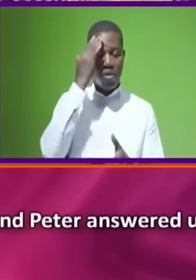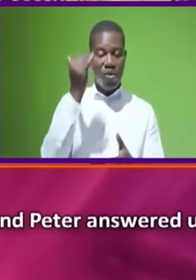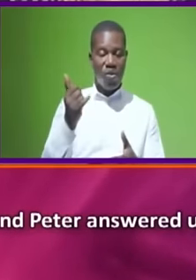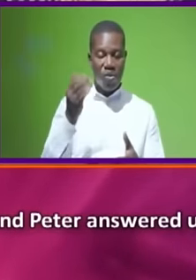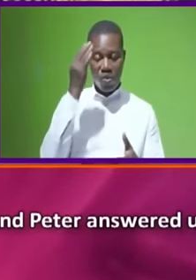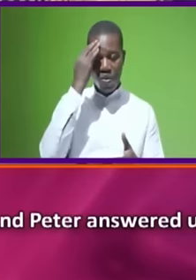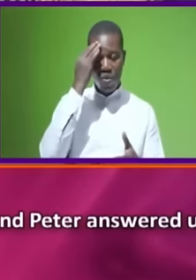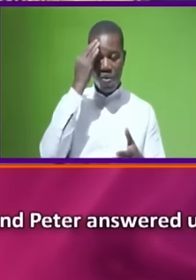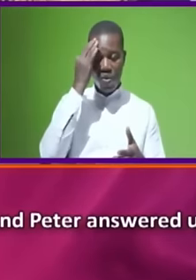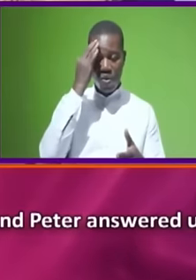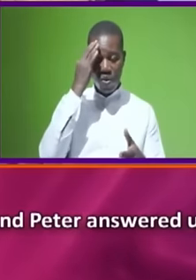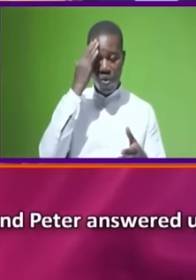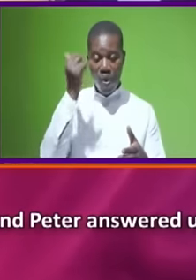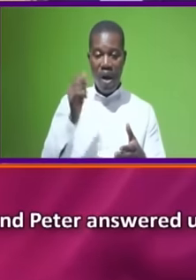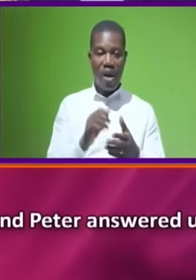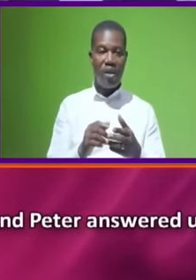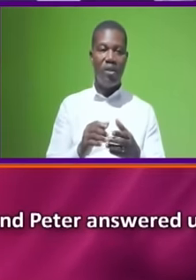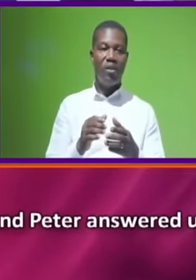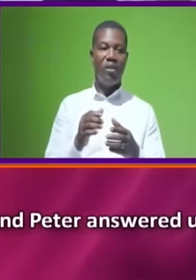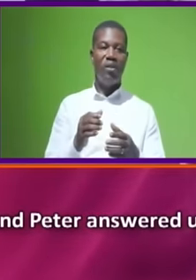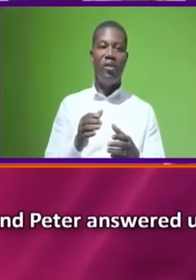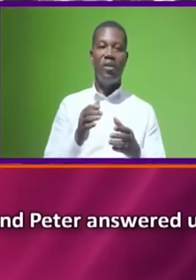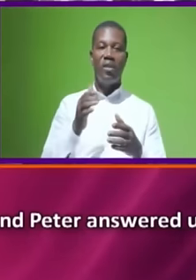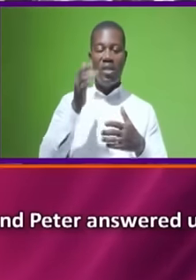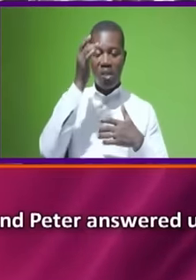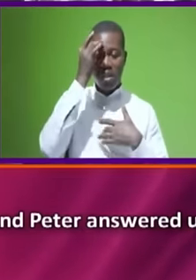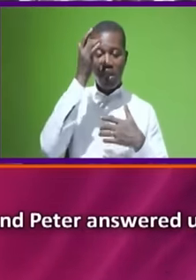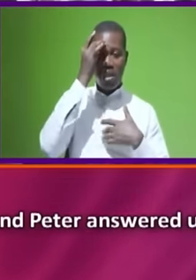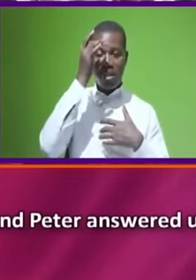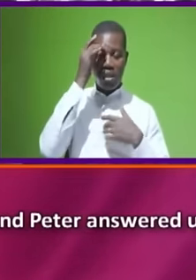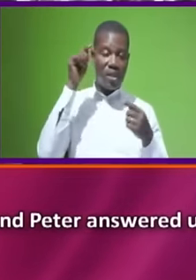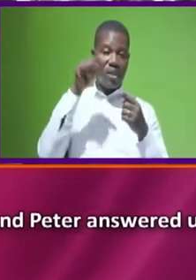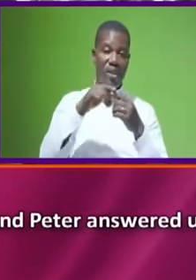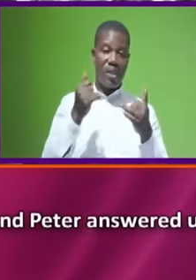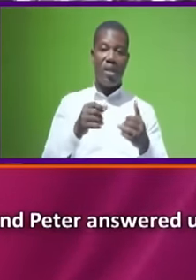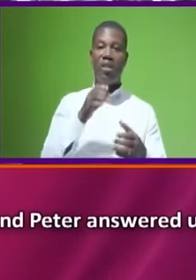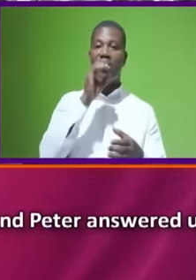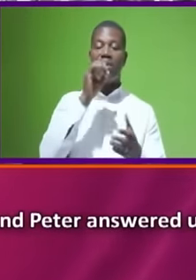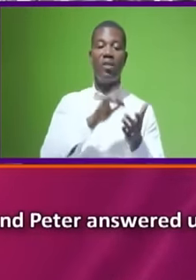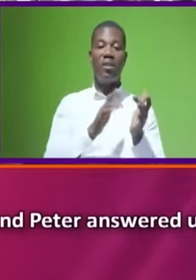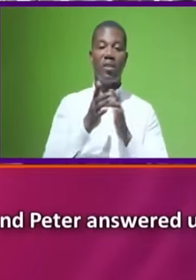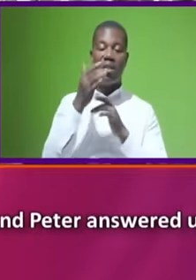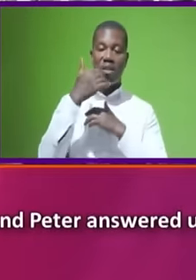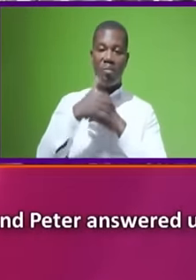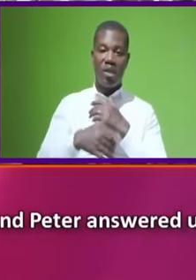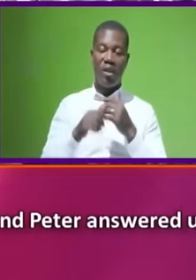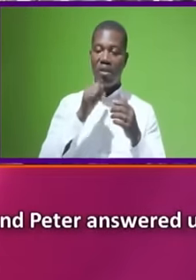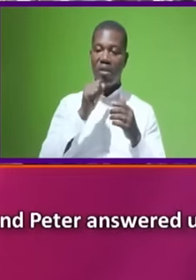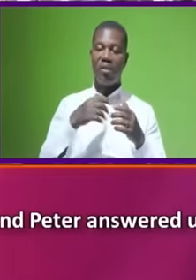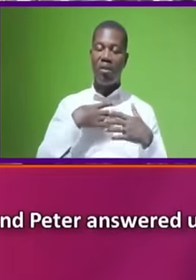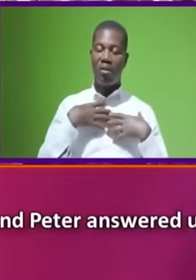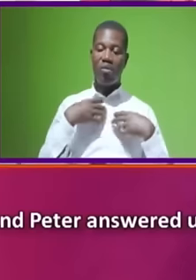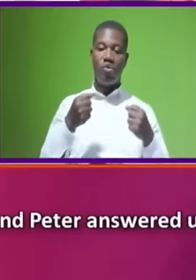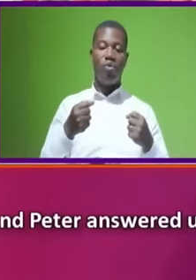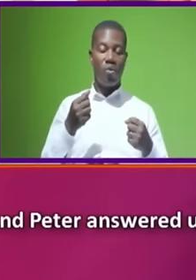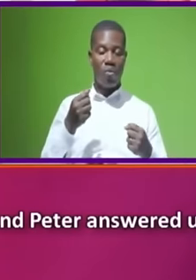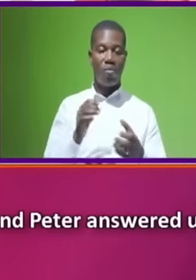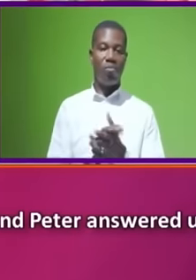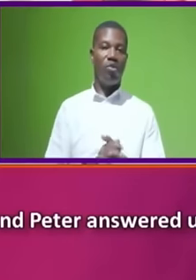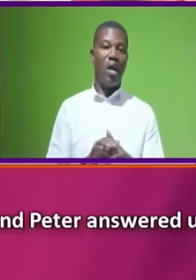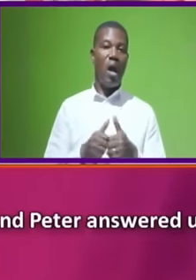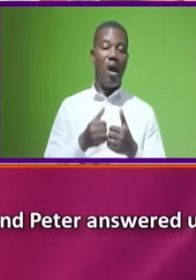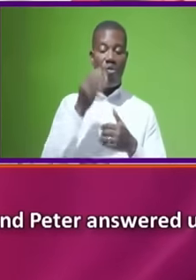be more. I know of a certain branch where the organizer took a form for the in-laws. The